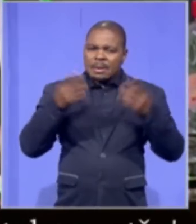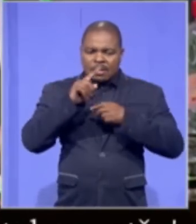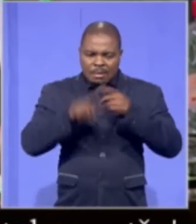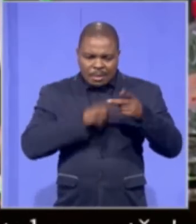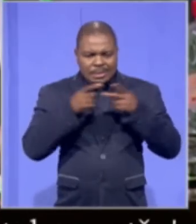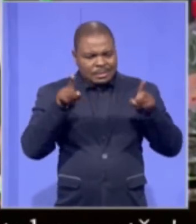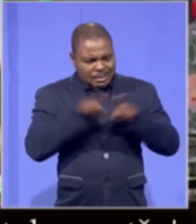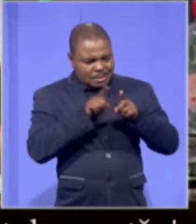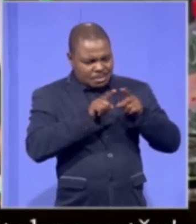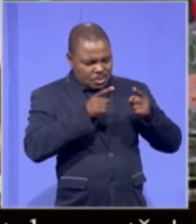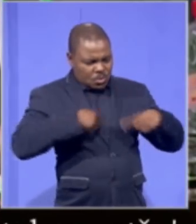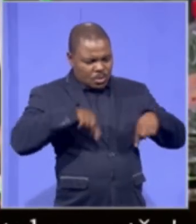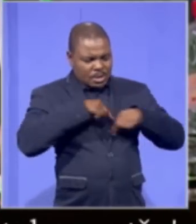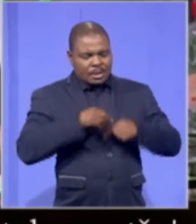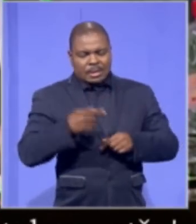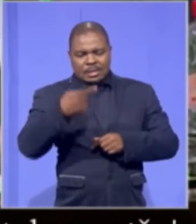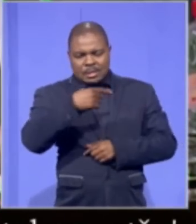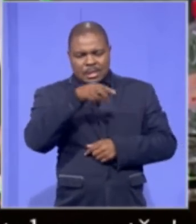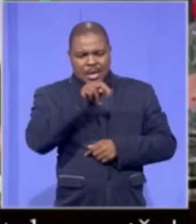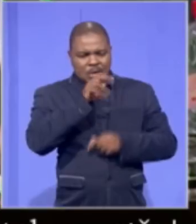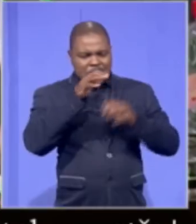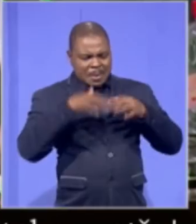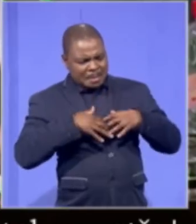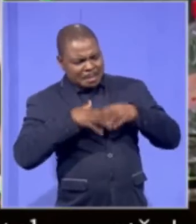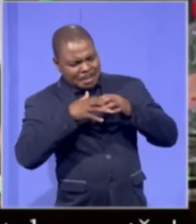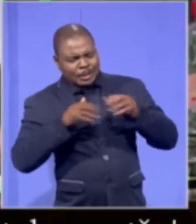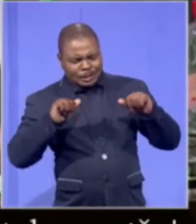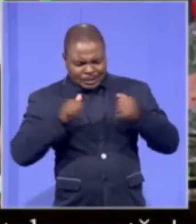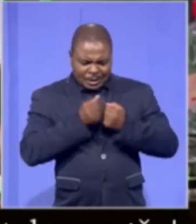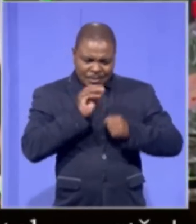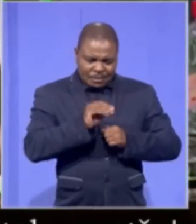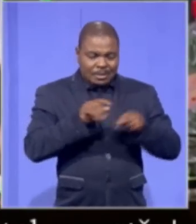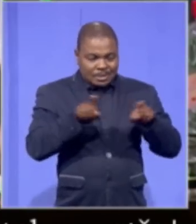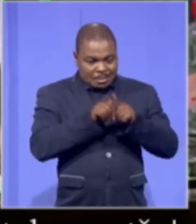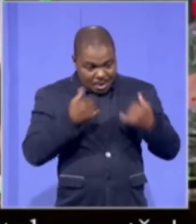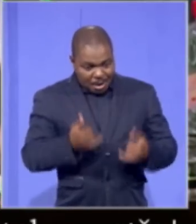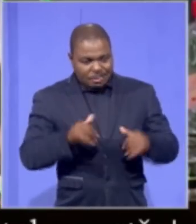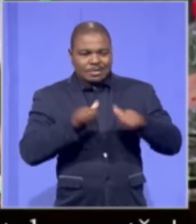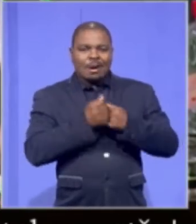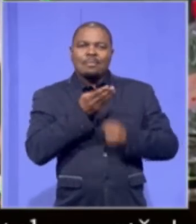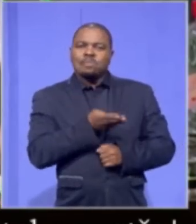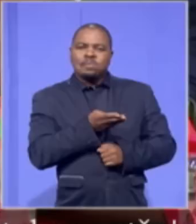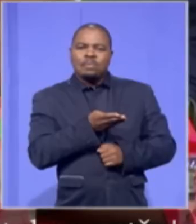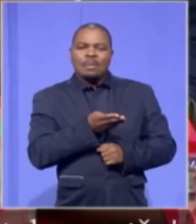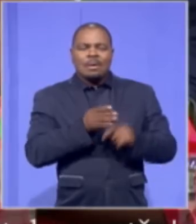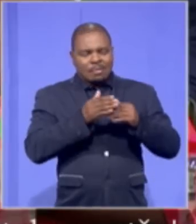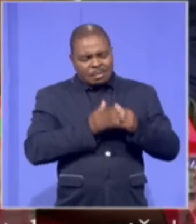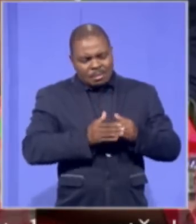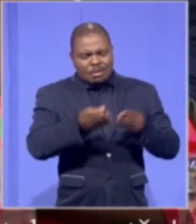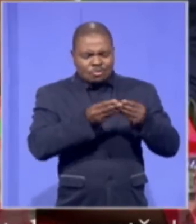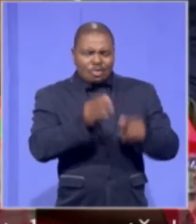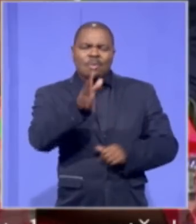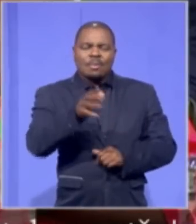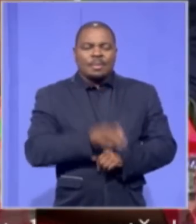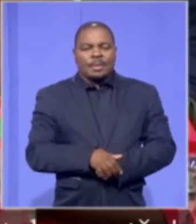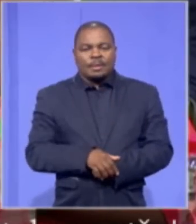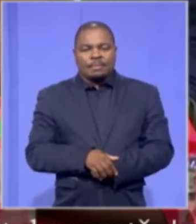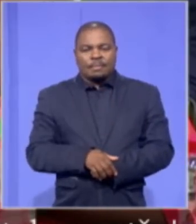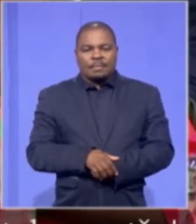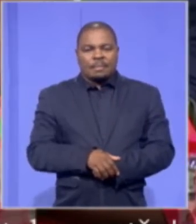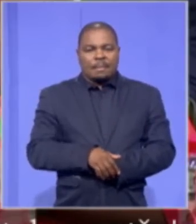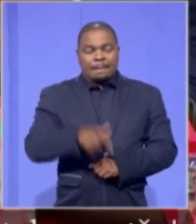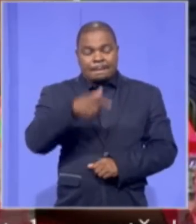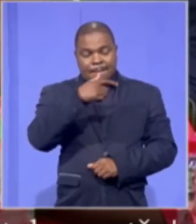of the Government of National Unity. And this is one of them. And we will overcome. Go le bjalo